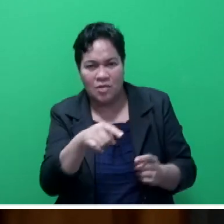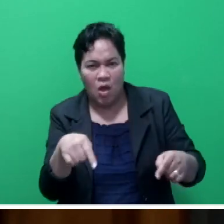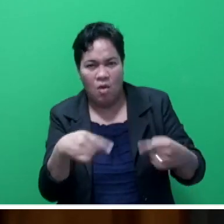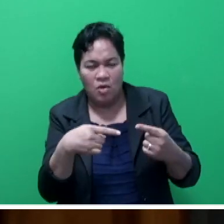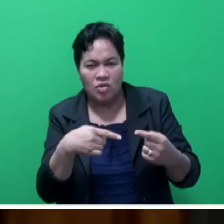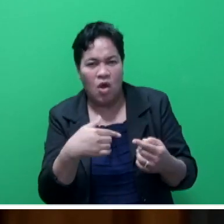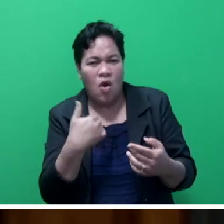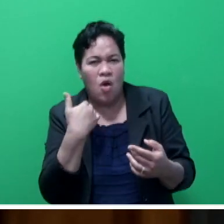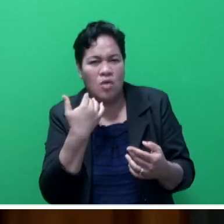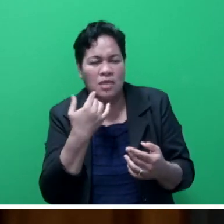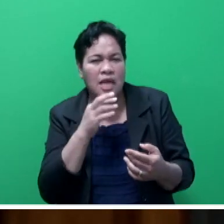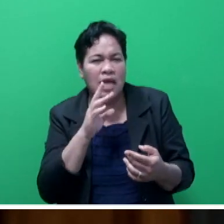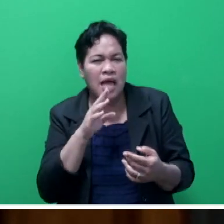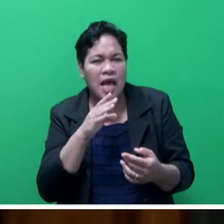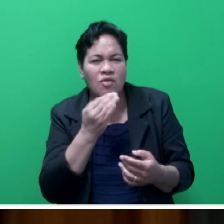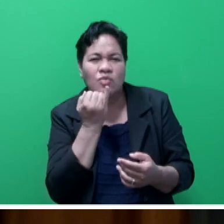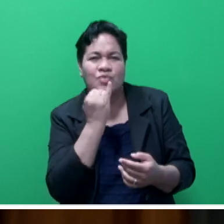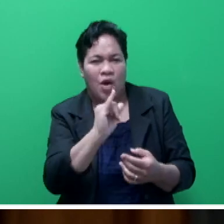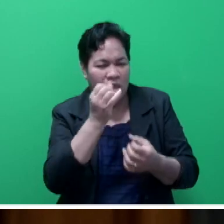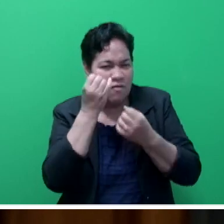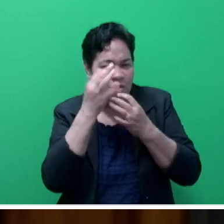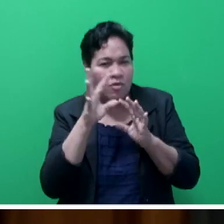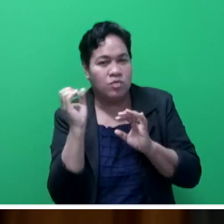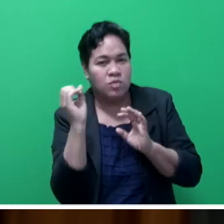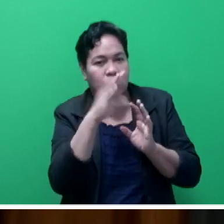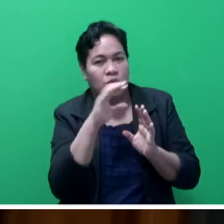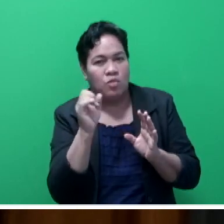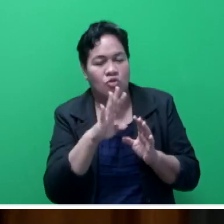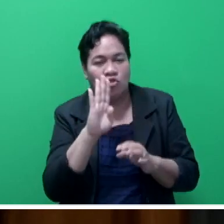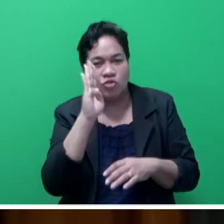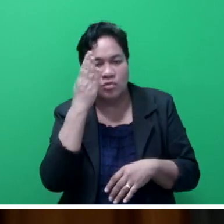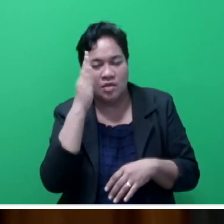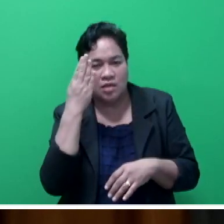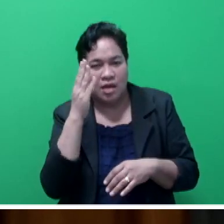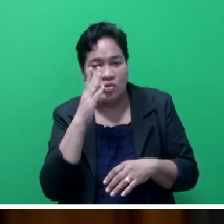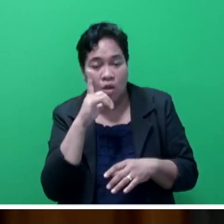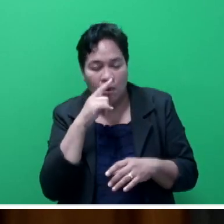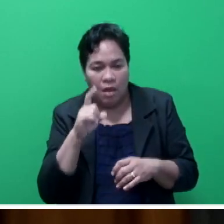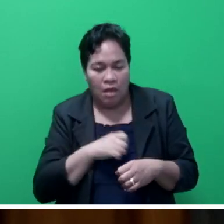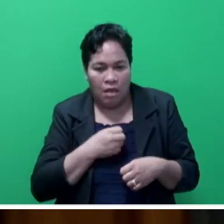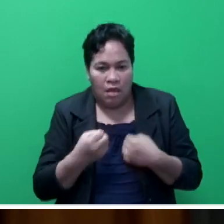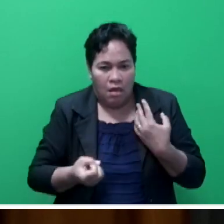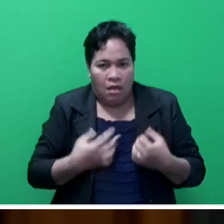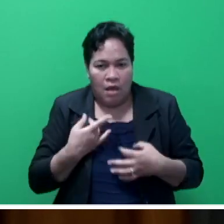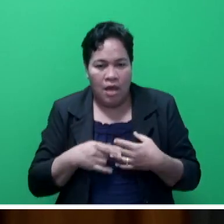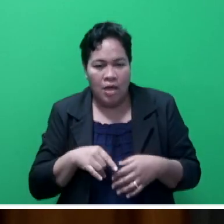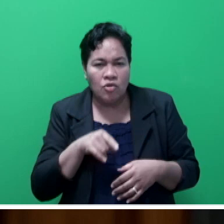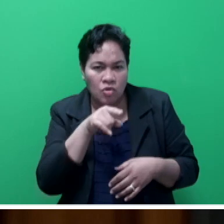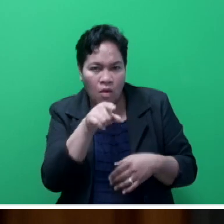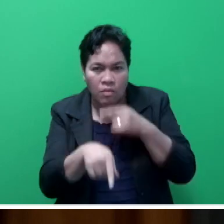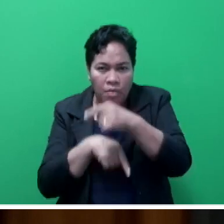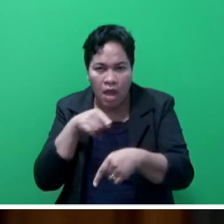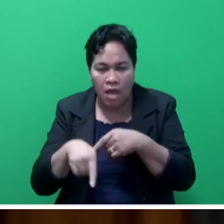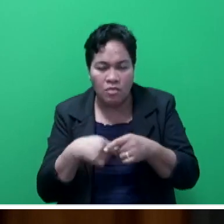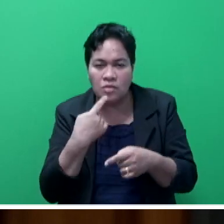put misinformation on their social media pages to create this hype. You called it a scam. Let me correct